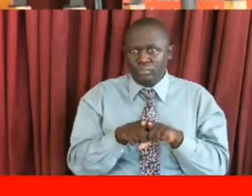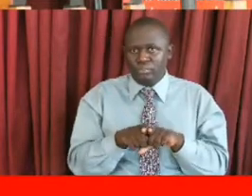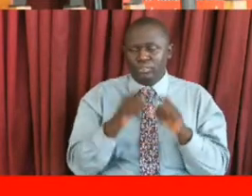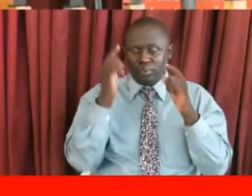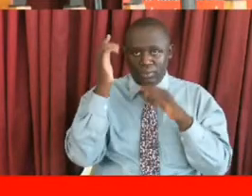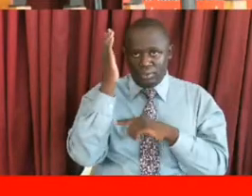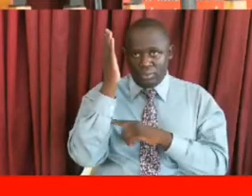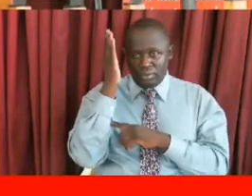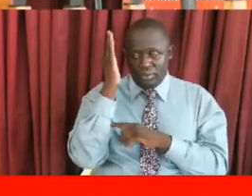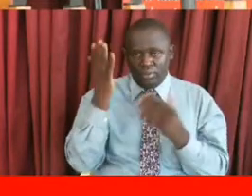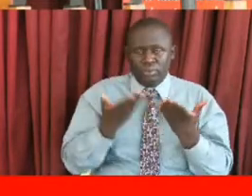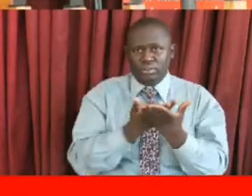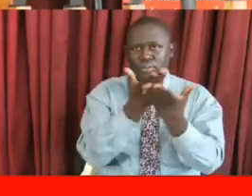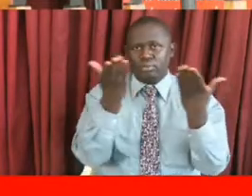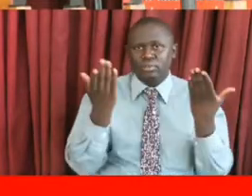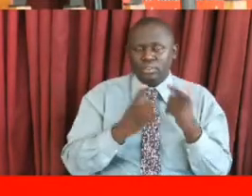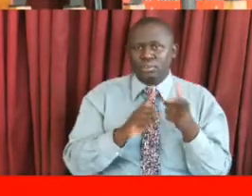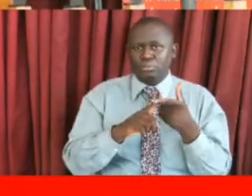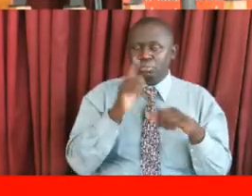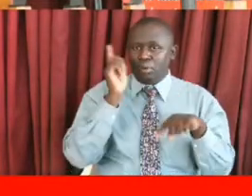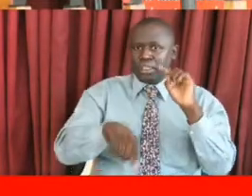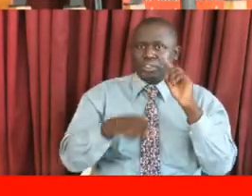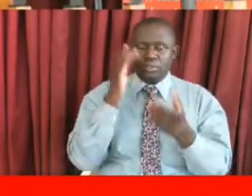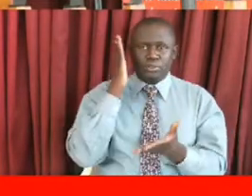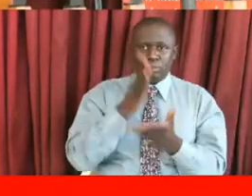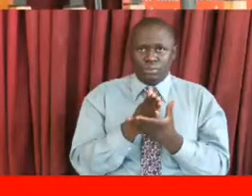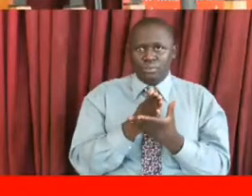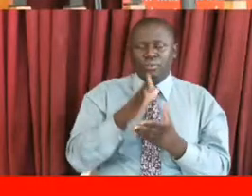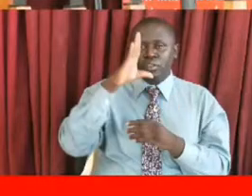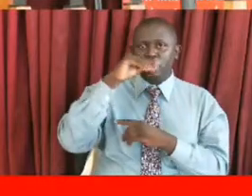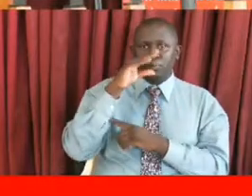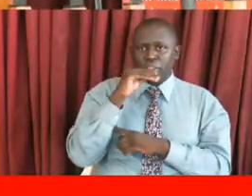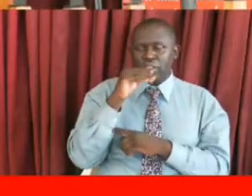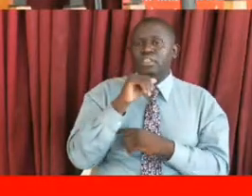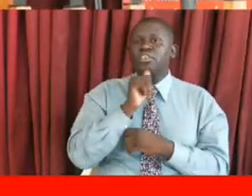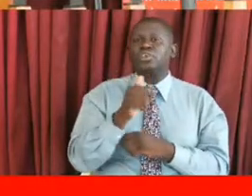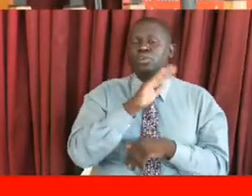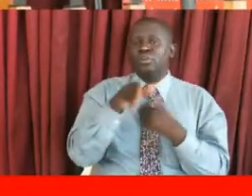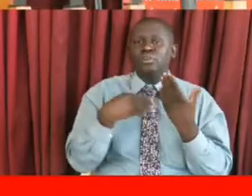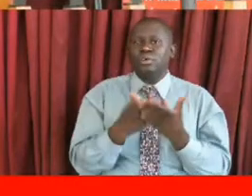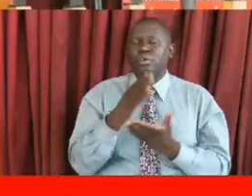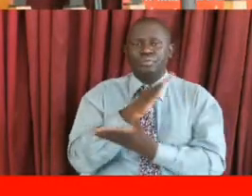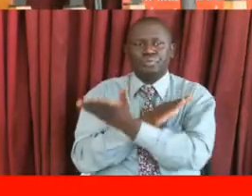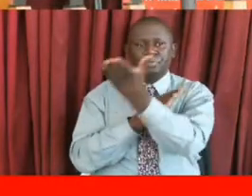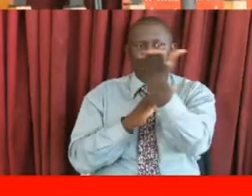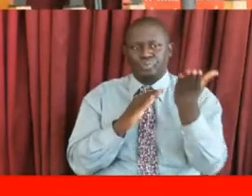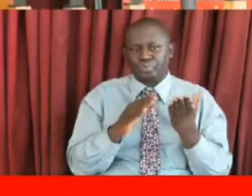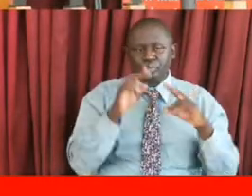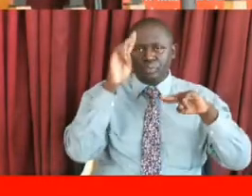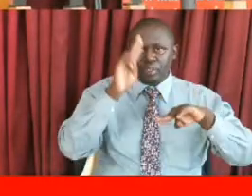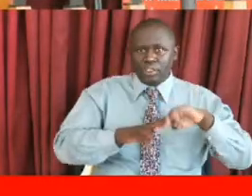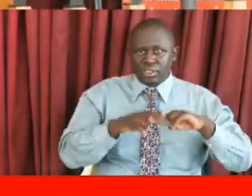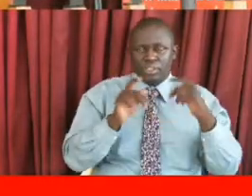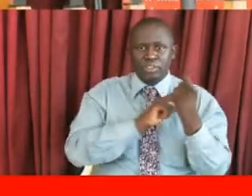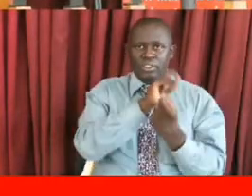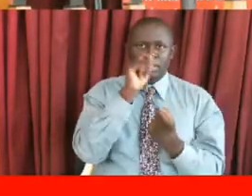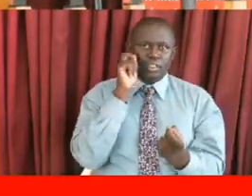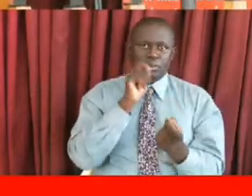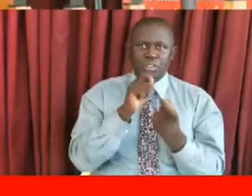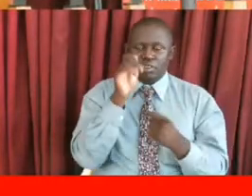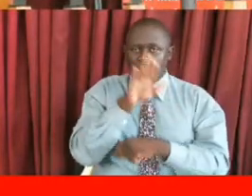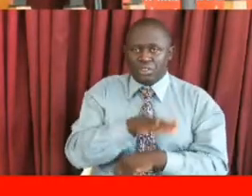everywhere but literally speaking he's not everywhere he sits in a specific